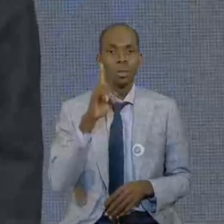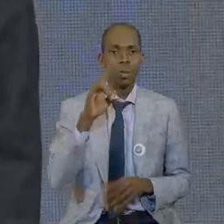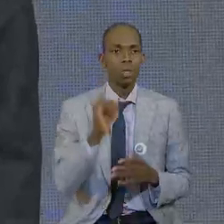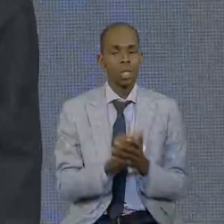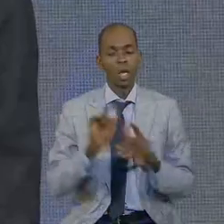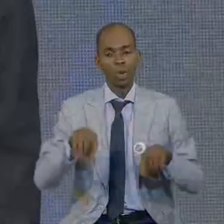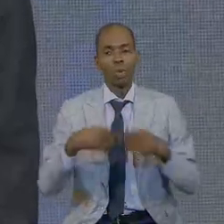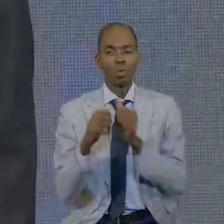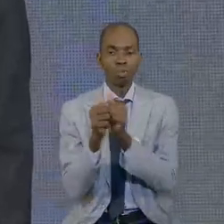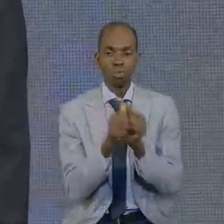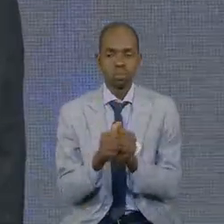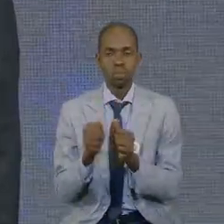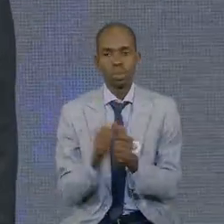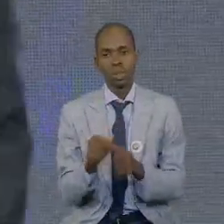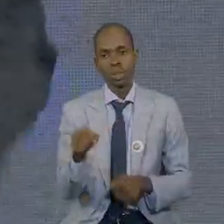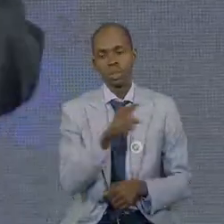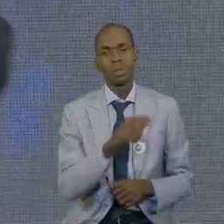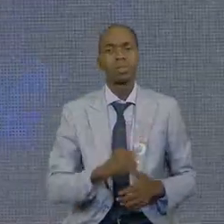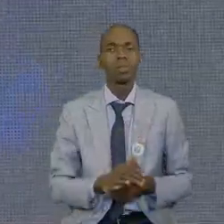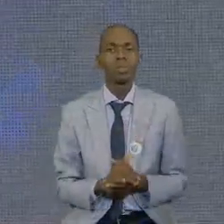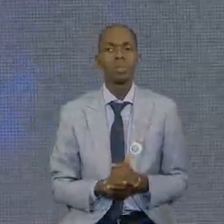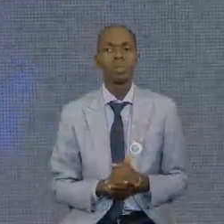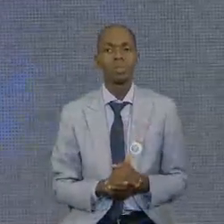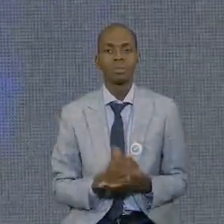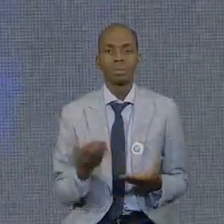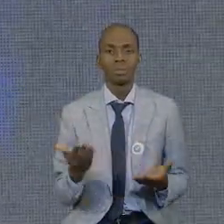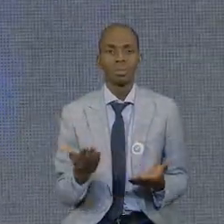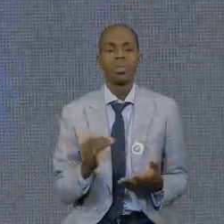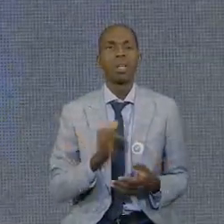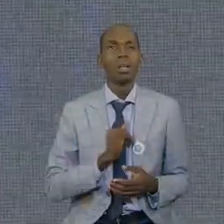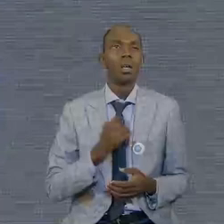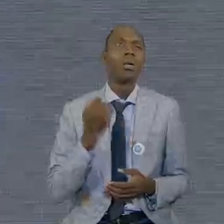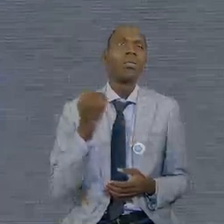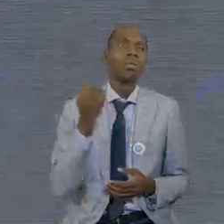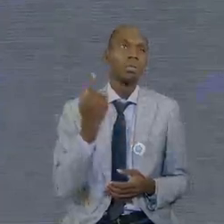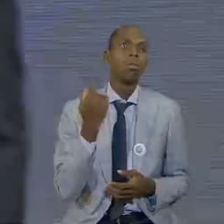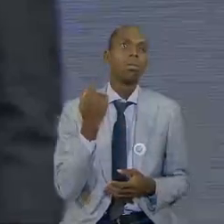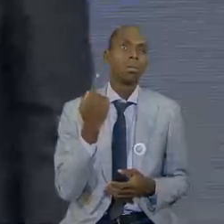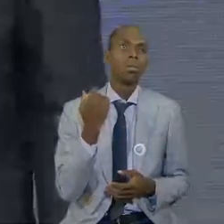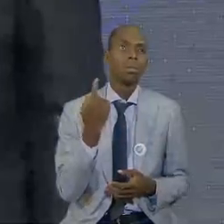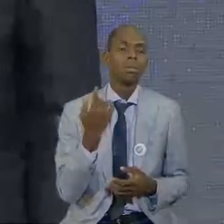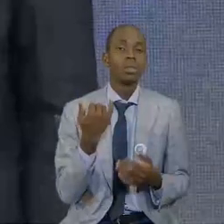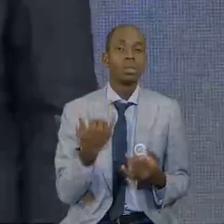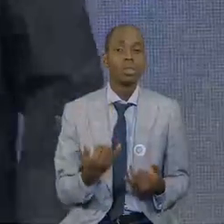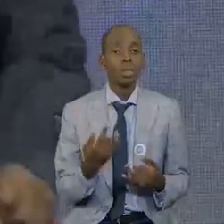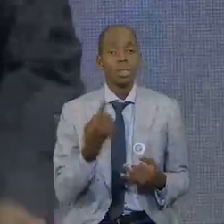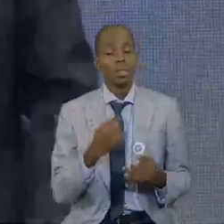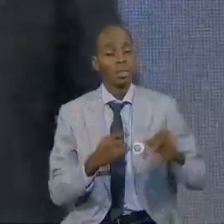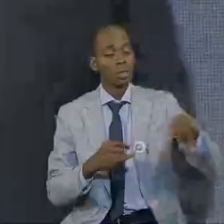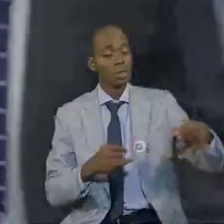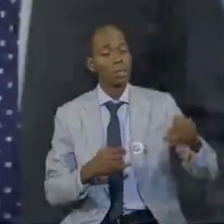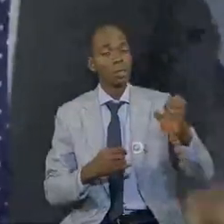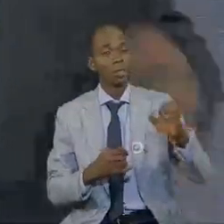ce, n'aie pas peur, car ton Dieu sera avec toi. I understand now. Ah, je comprends maintenant. The Jericho walls did